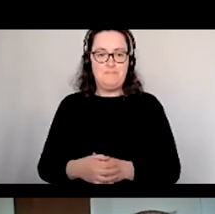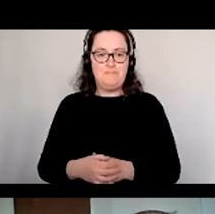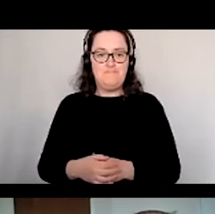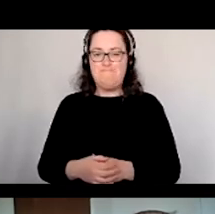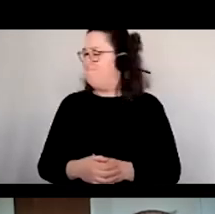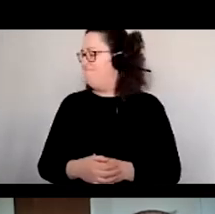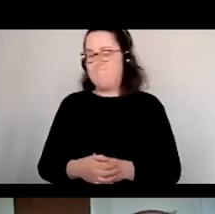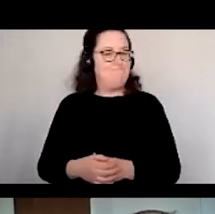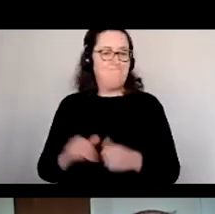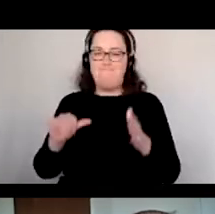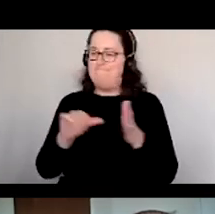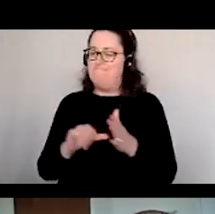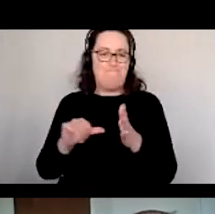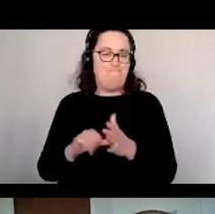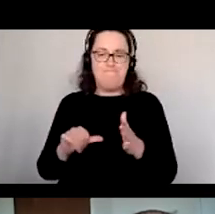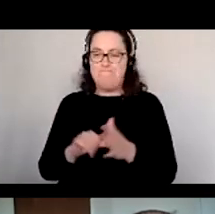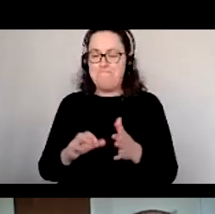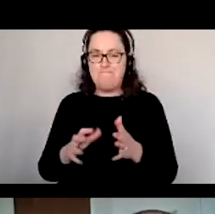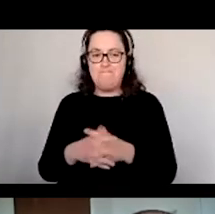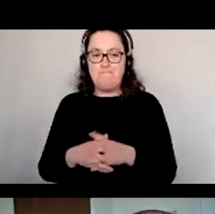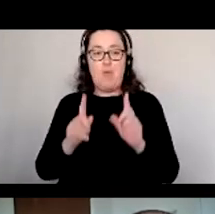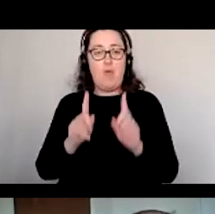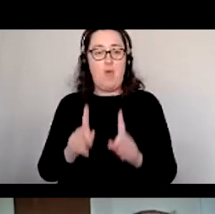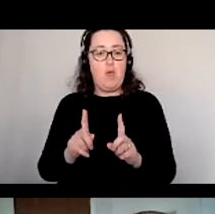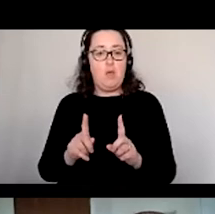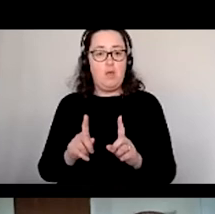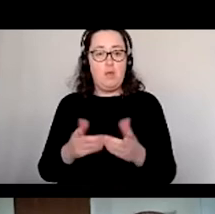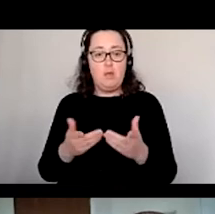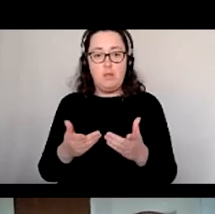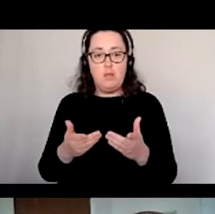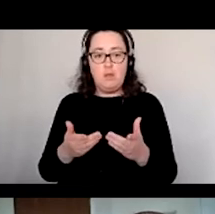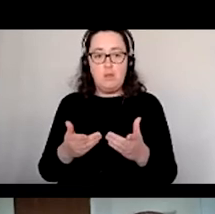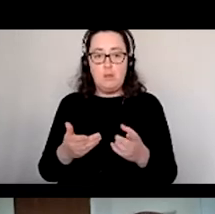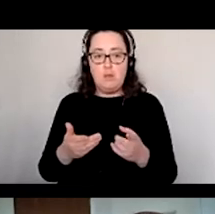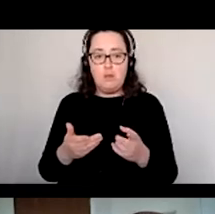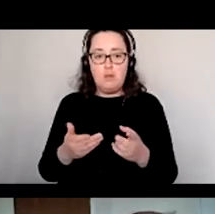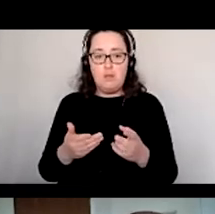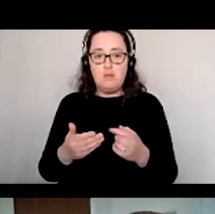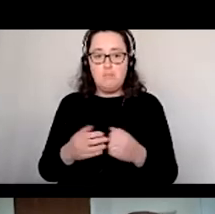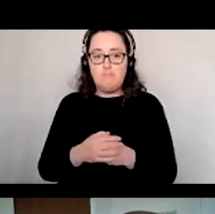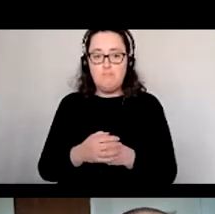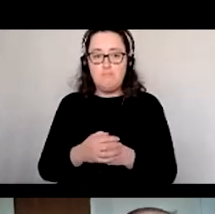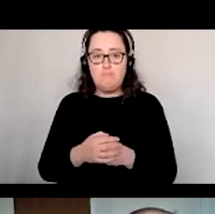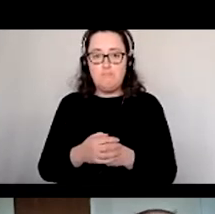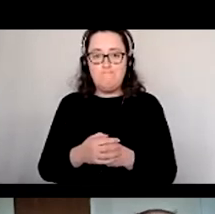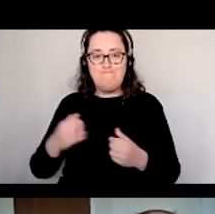I still can't hear you. Have you got? Oh yeah, you might be on now. Your volume.